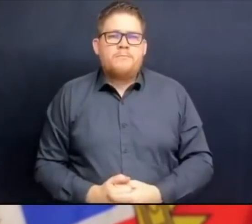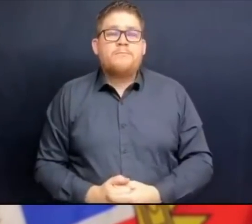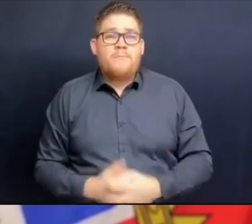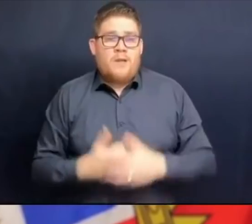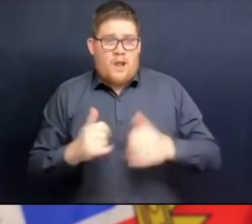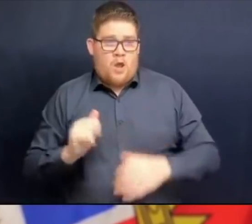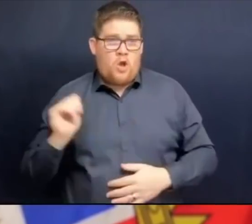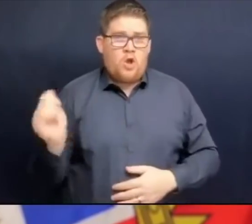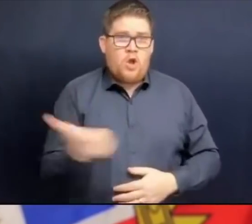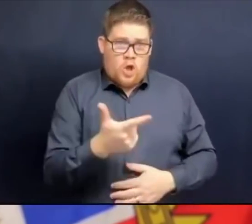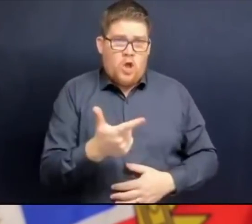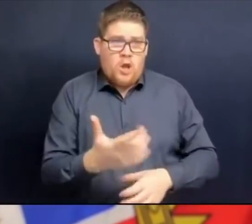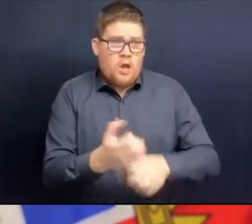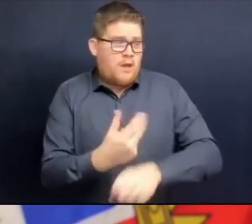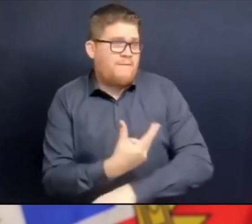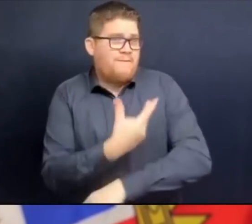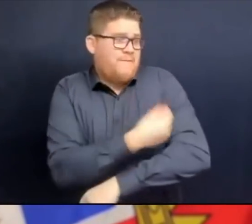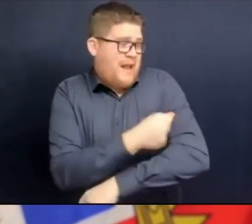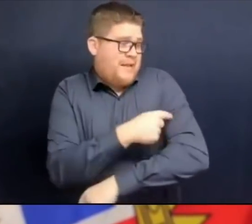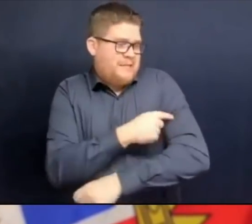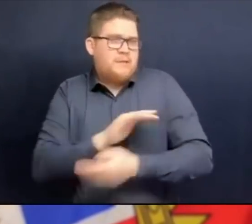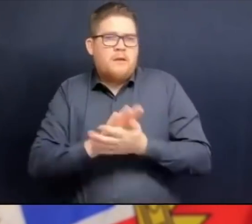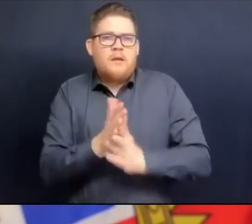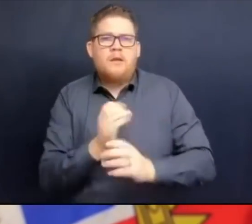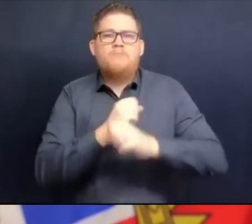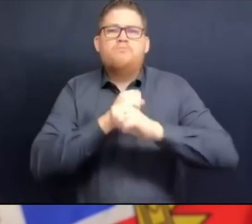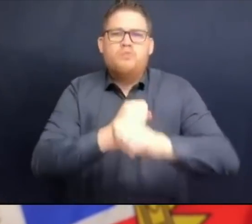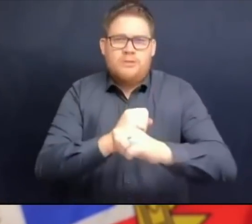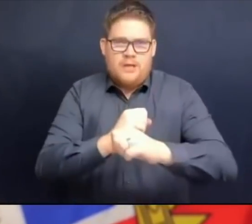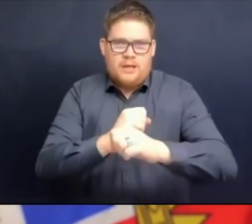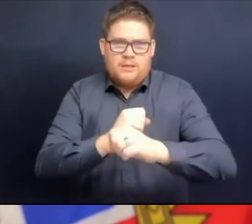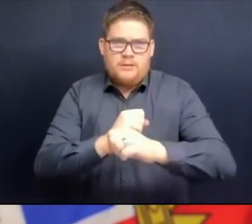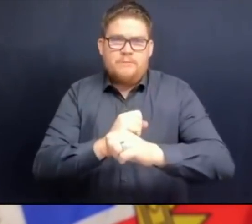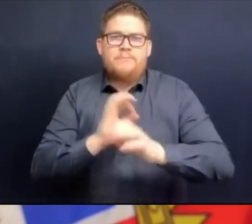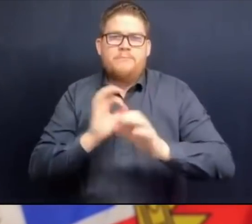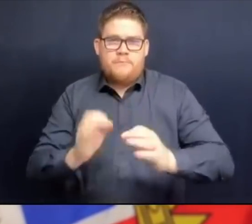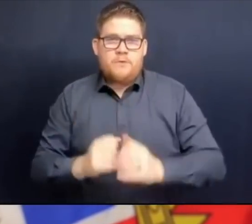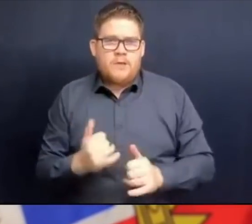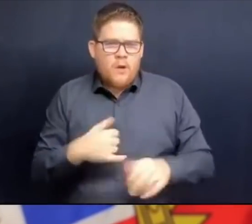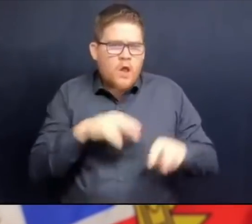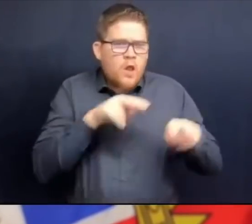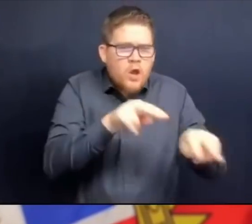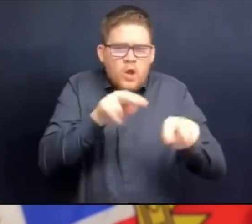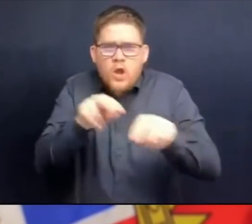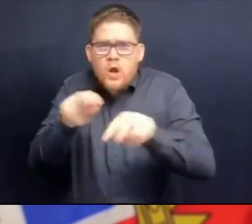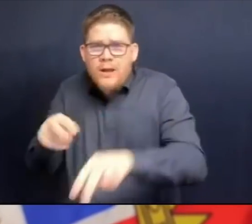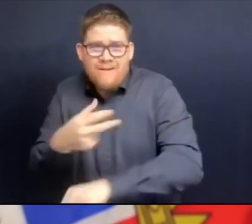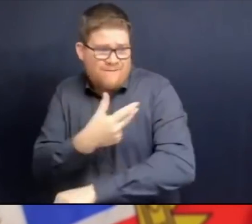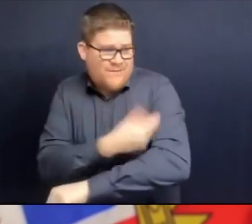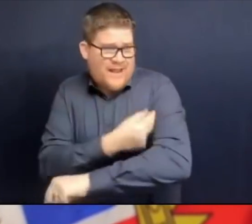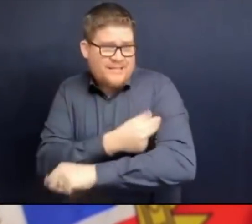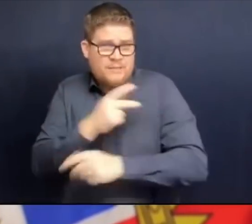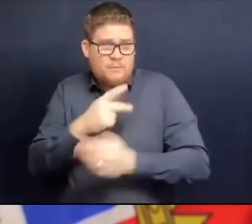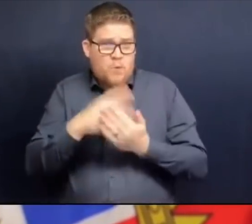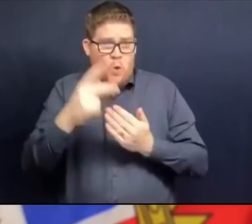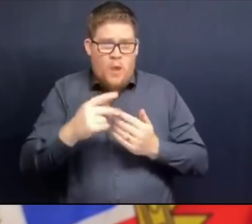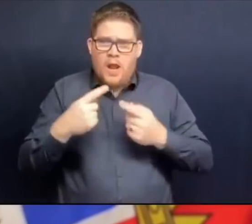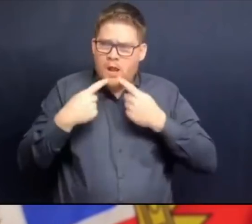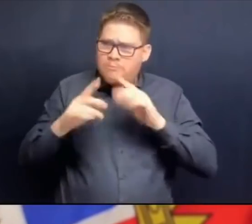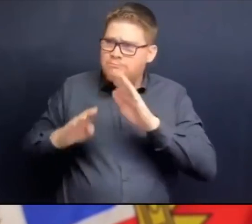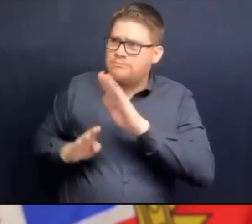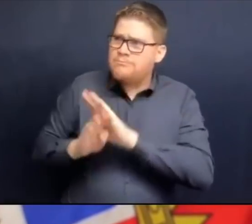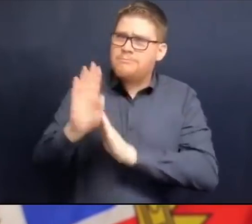through vaccination. So we need to make sure that we are monitoring that and the effectiveness of our vaccine programs,